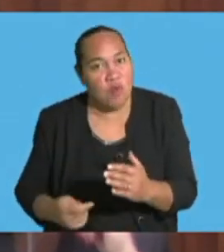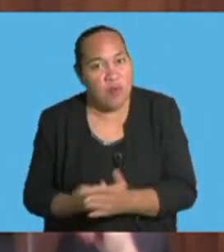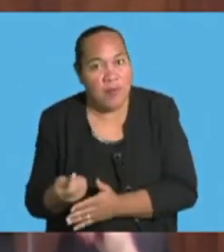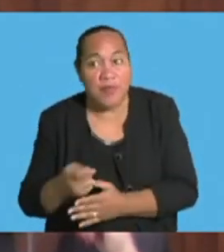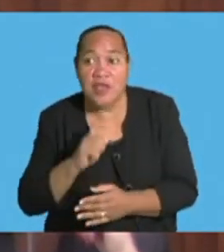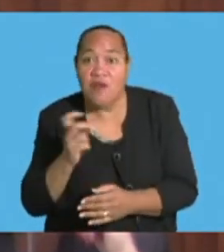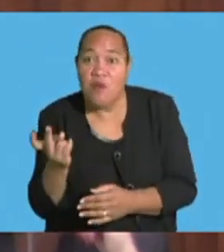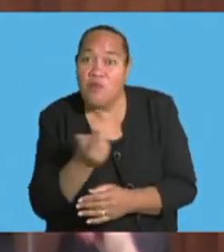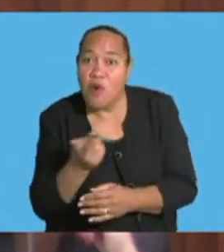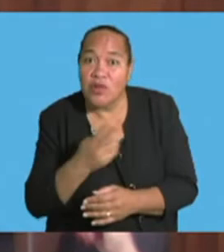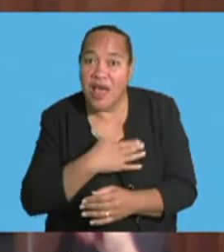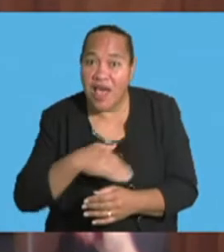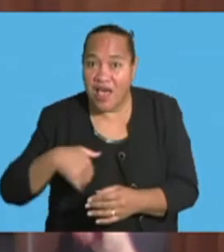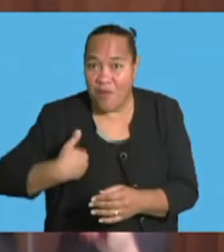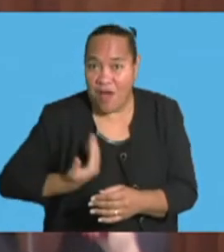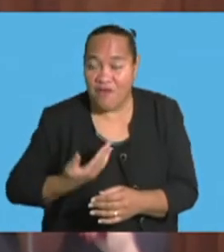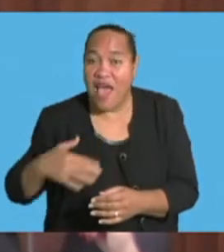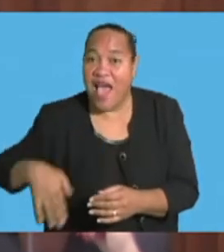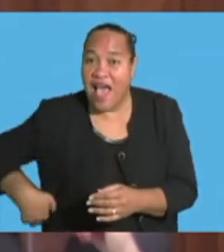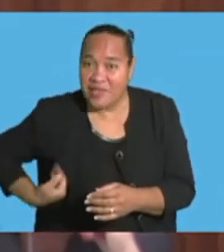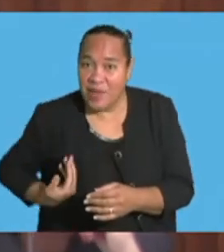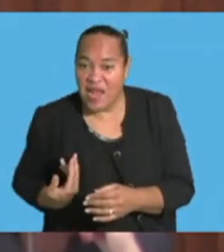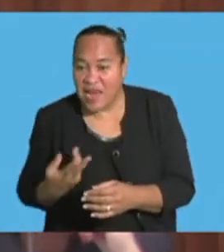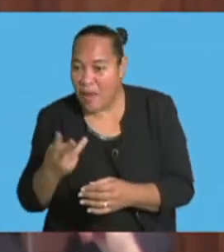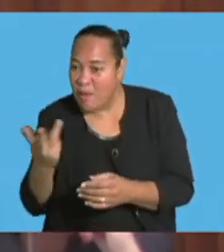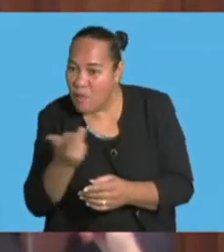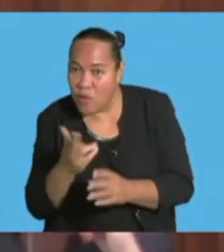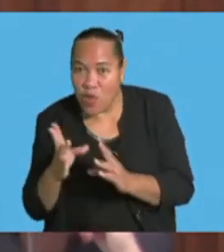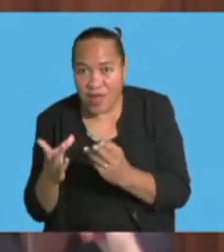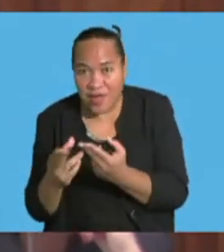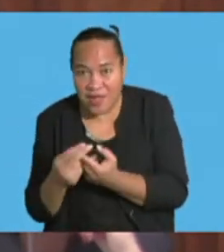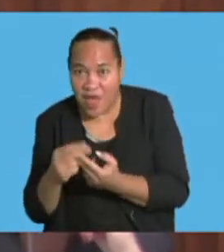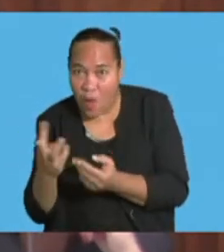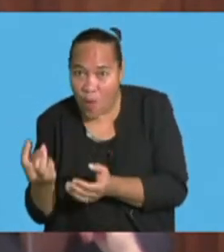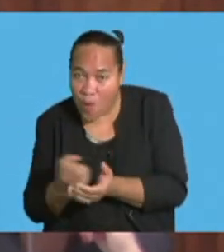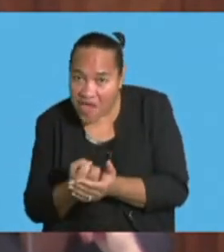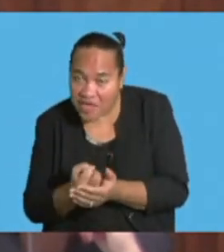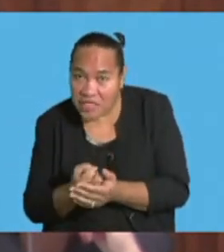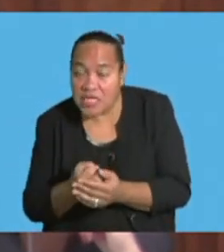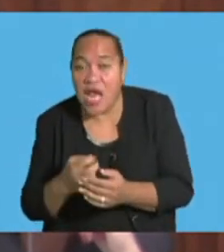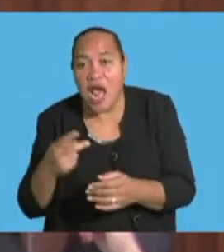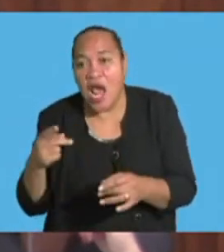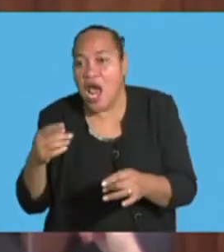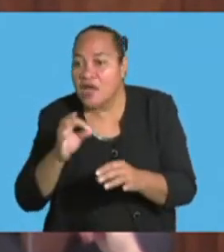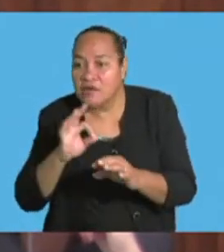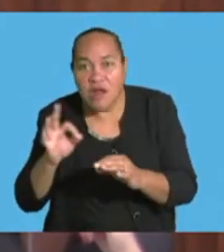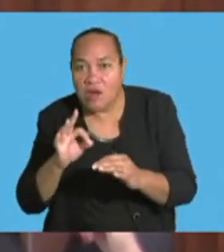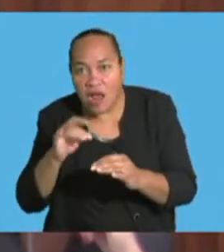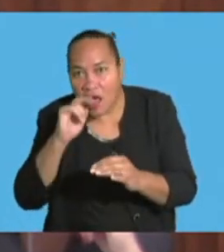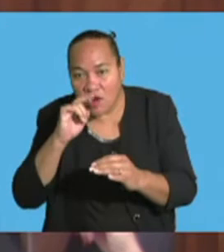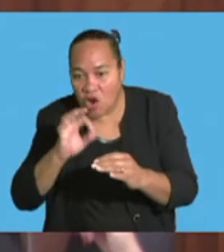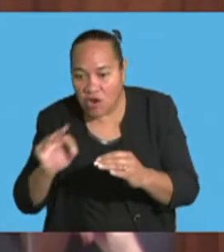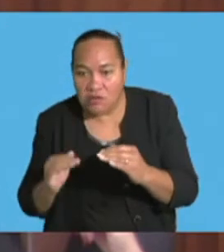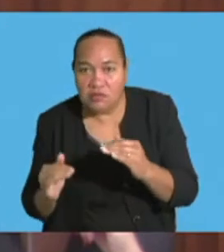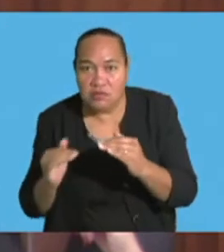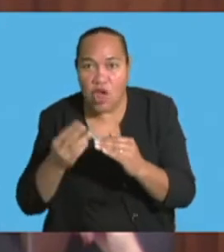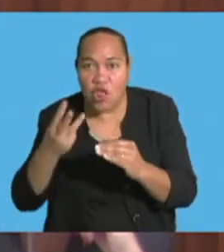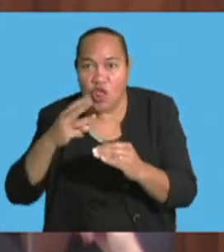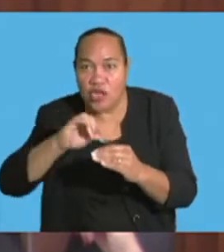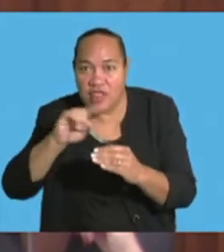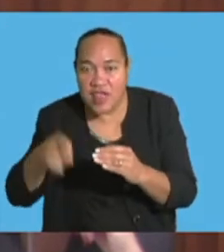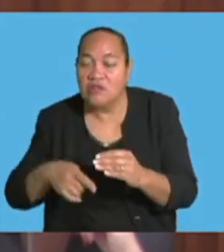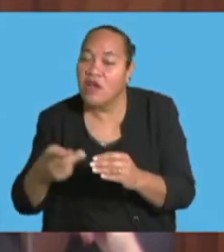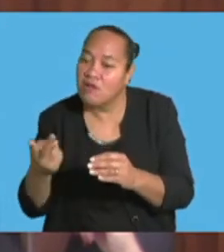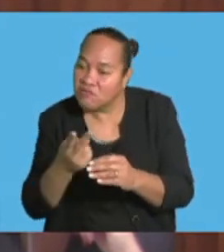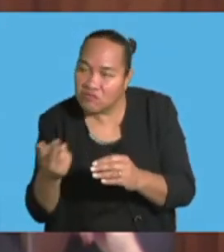are working and their gross income is less than $30,000 each, the same family will not be paying a single dollar in income tax